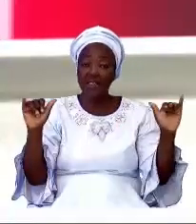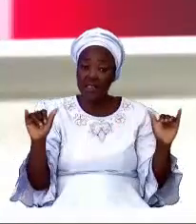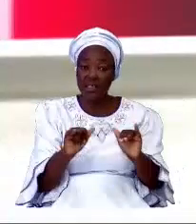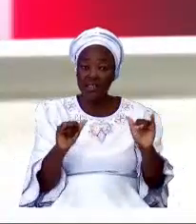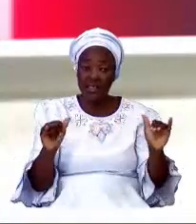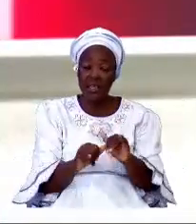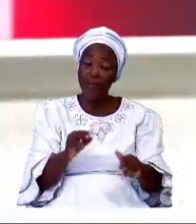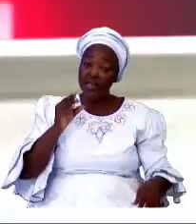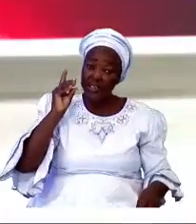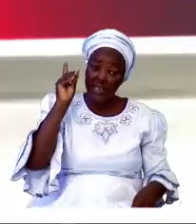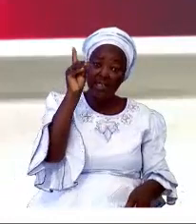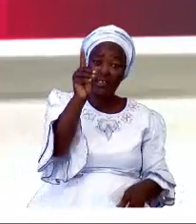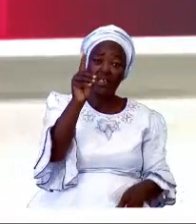place.